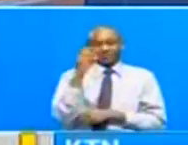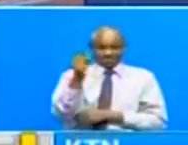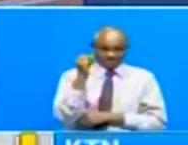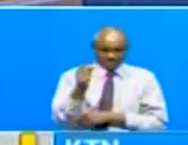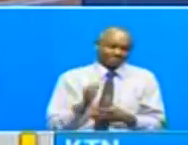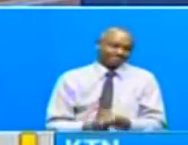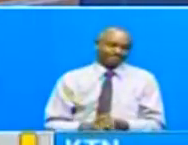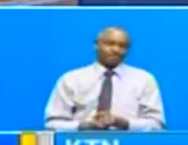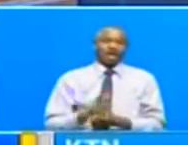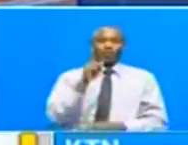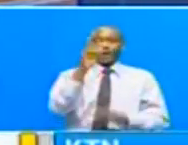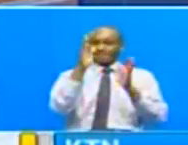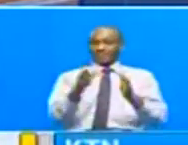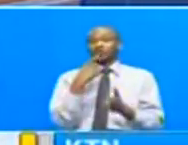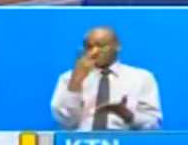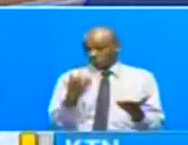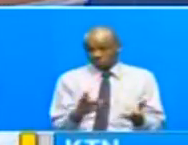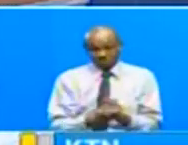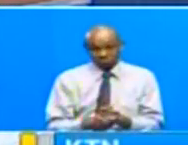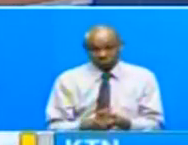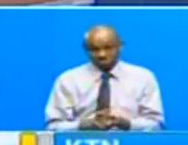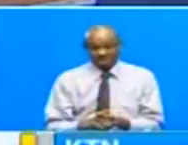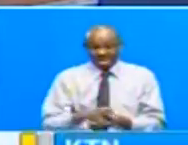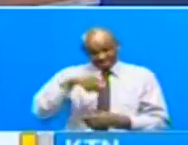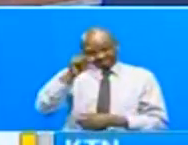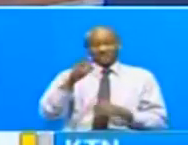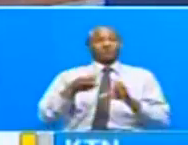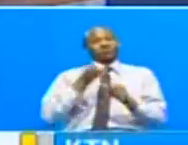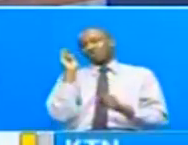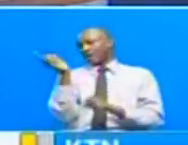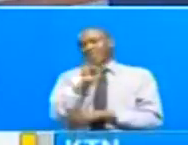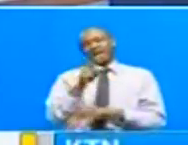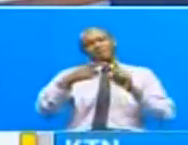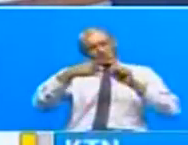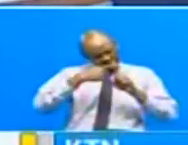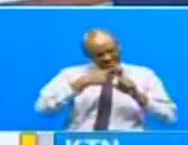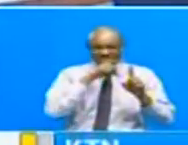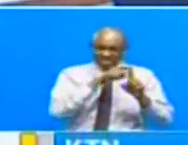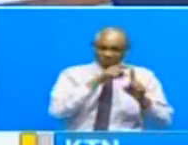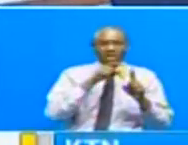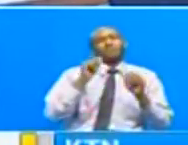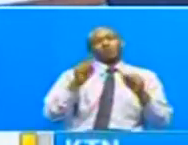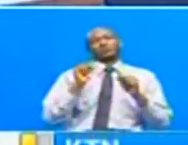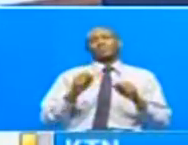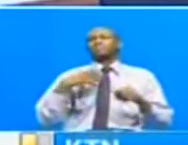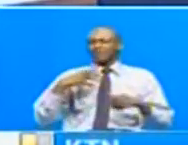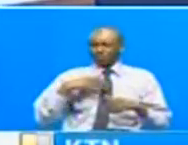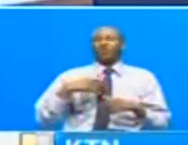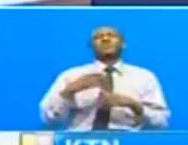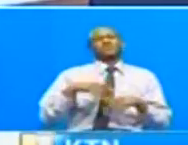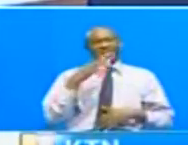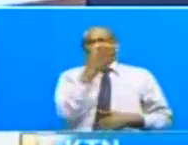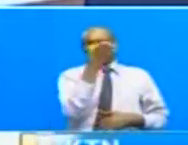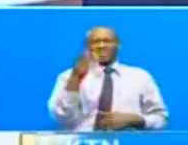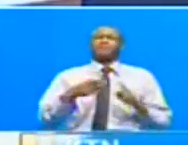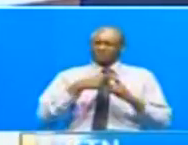saying. One here from Kobe Kom. You say, no, she shouldn't quit because the positive side can even be felt by the blind. So in